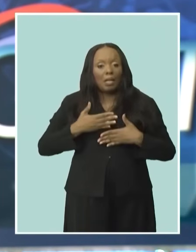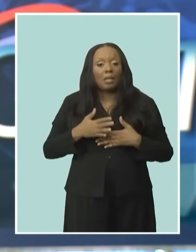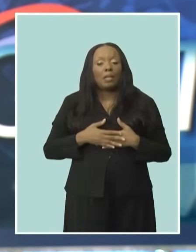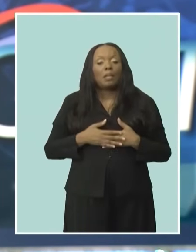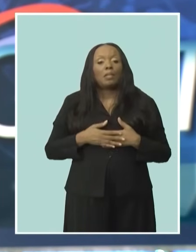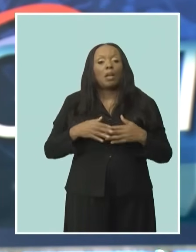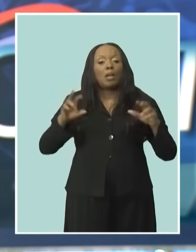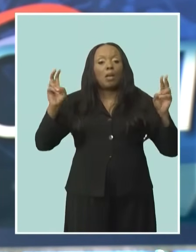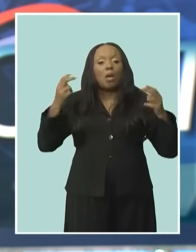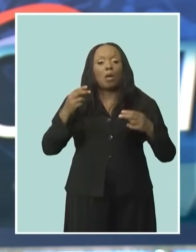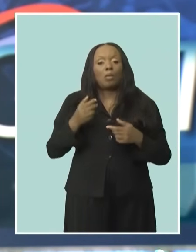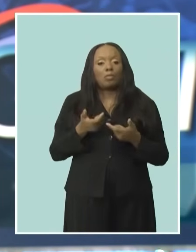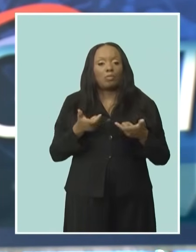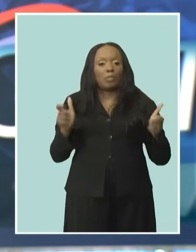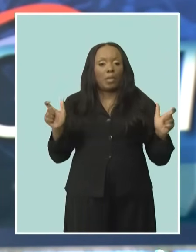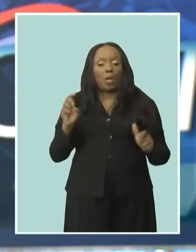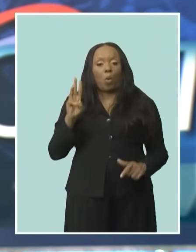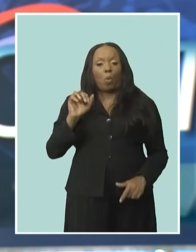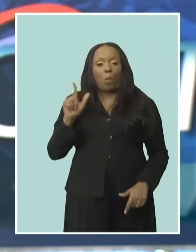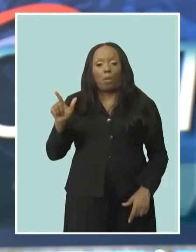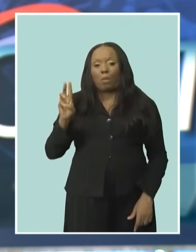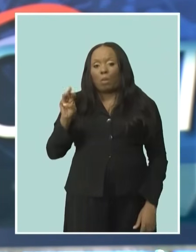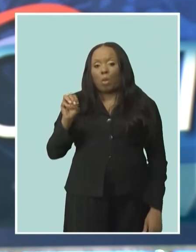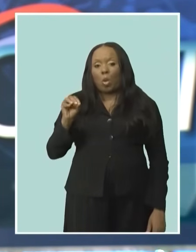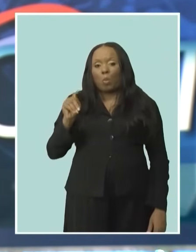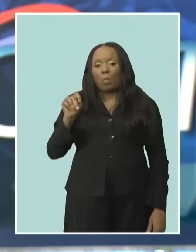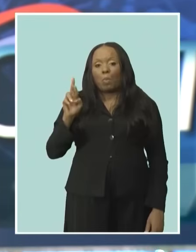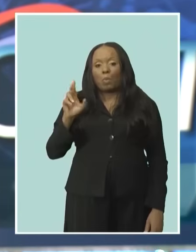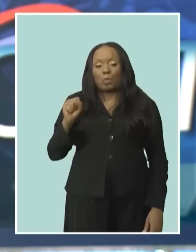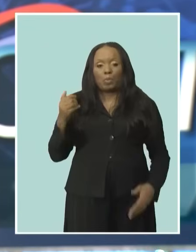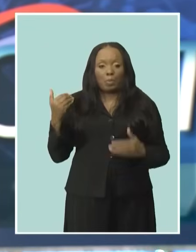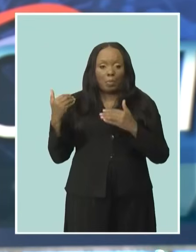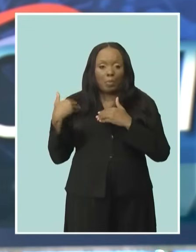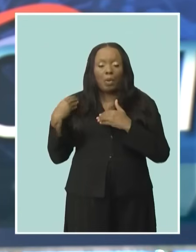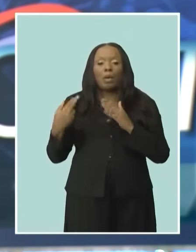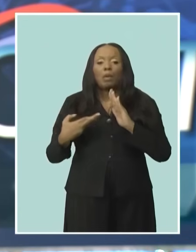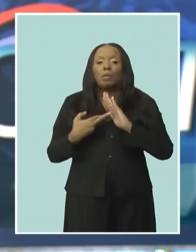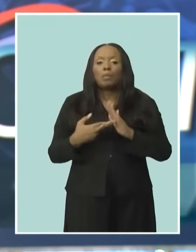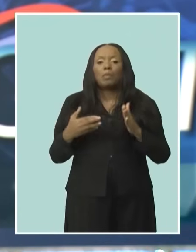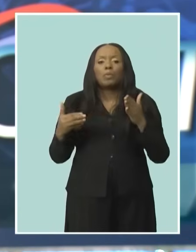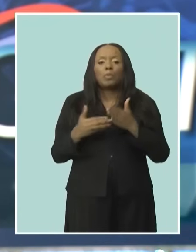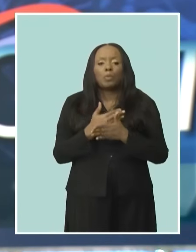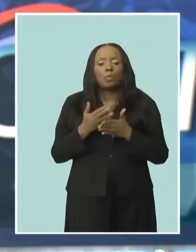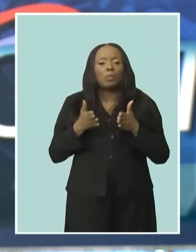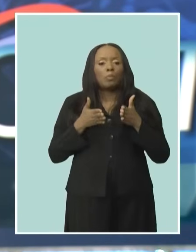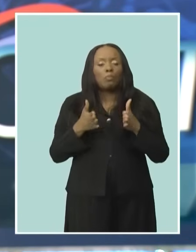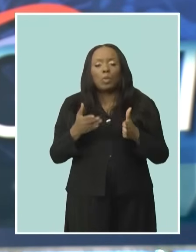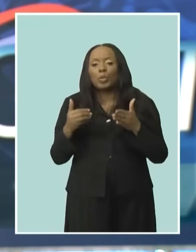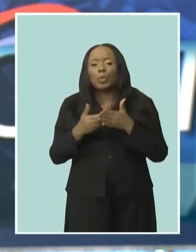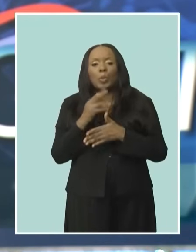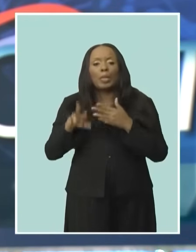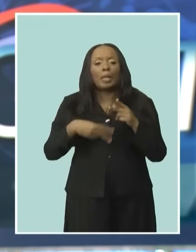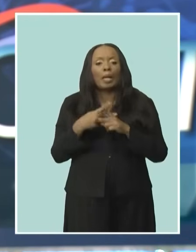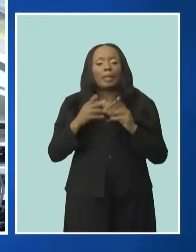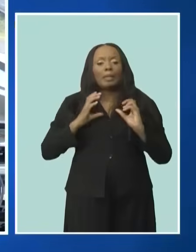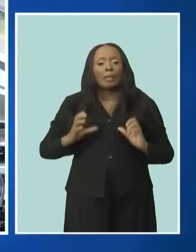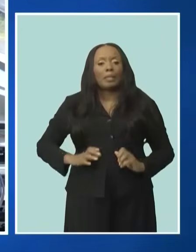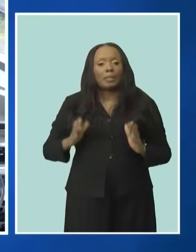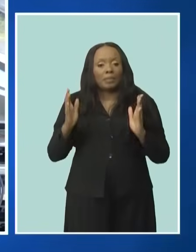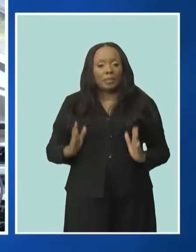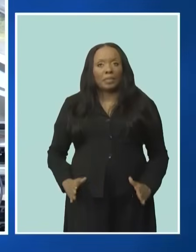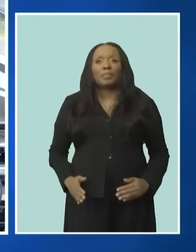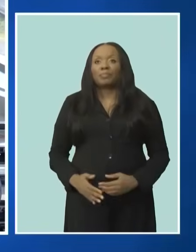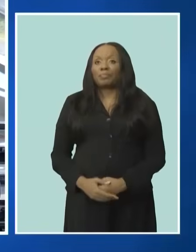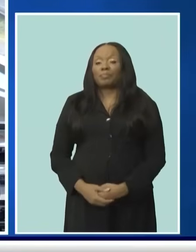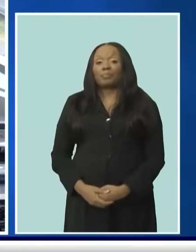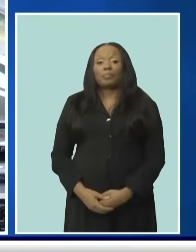manufactured by Great Wall Motors and represent a new venture and new avenue for consumers. More